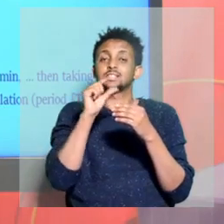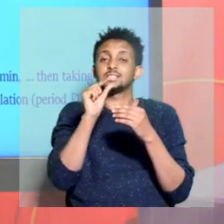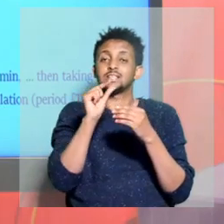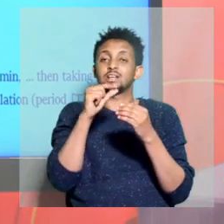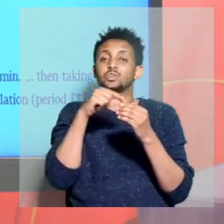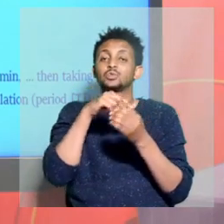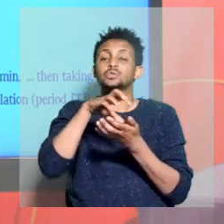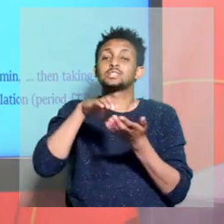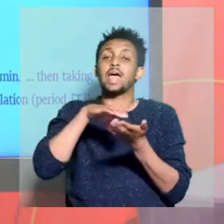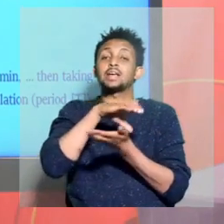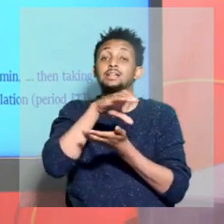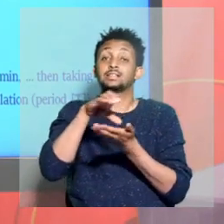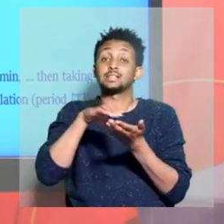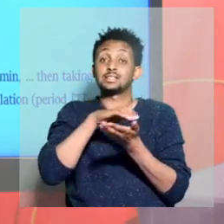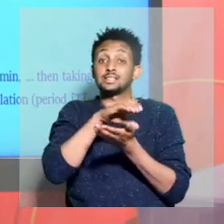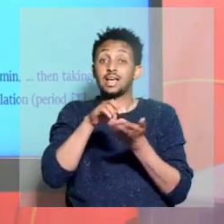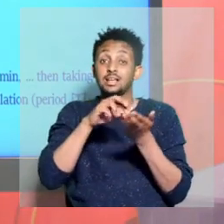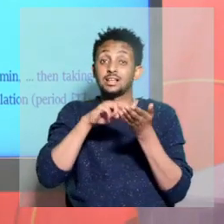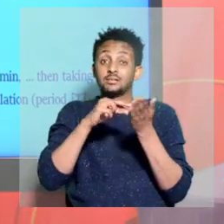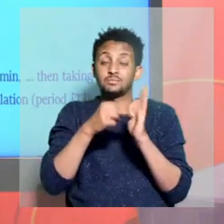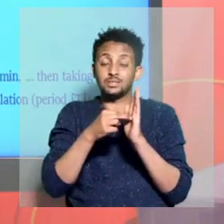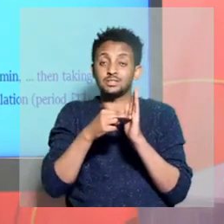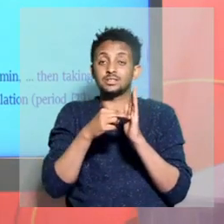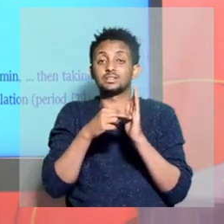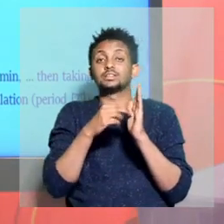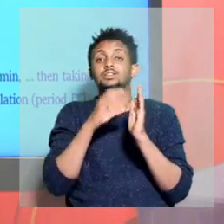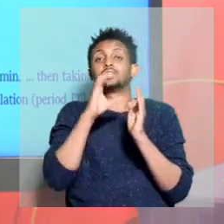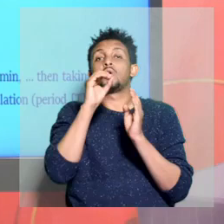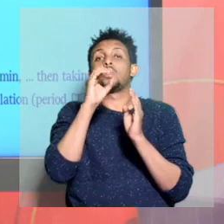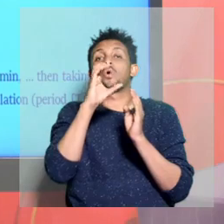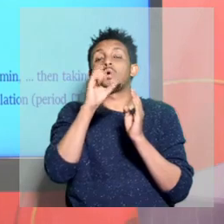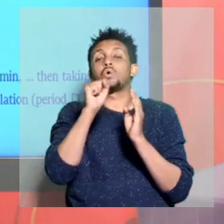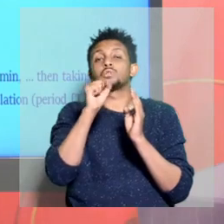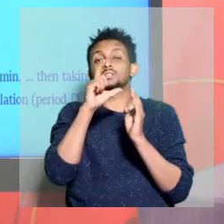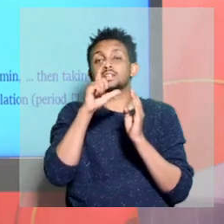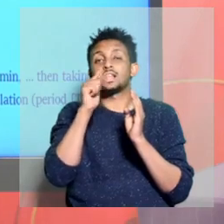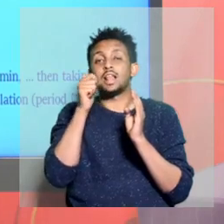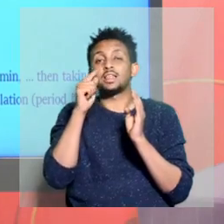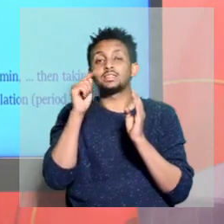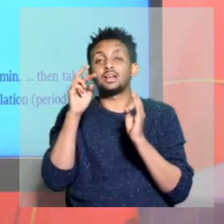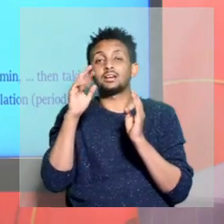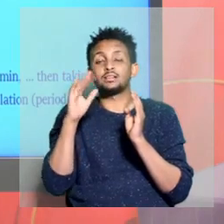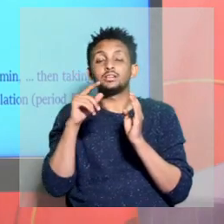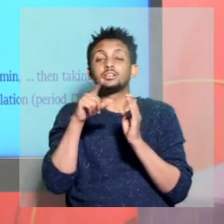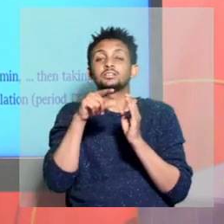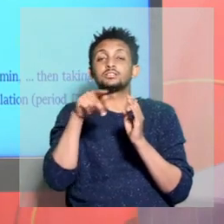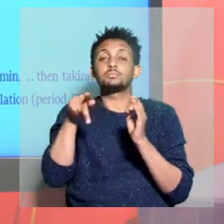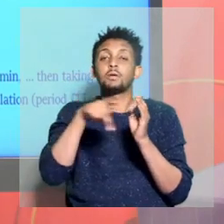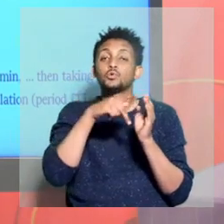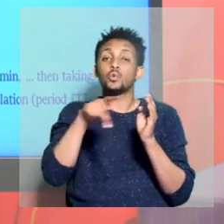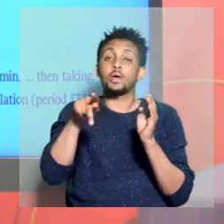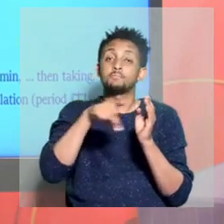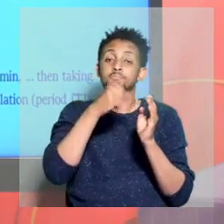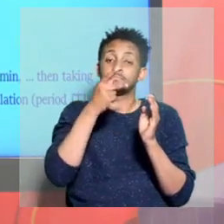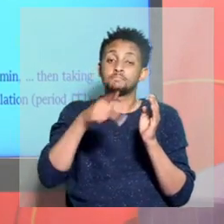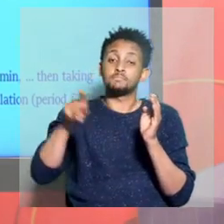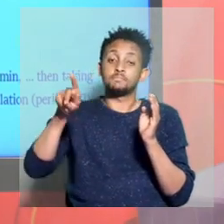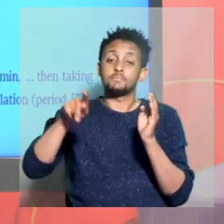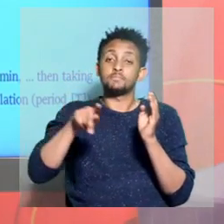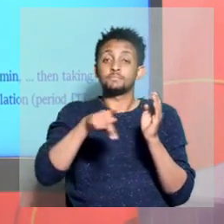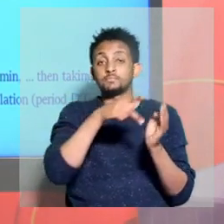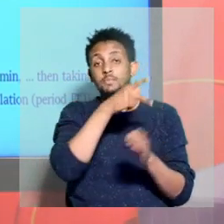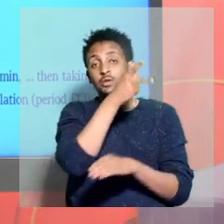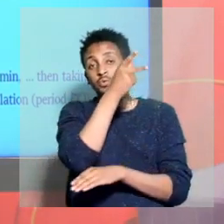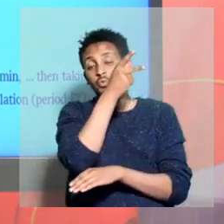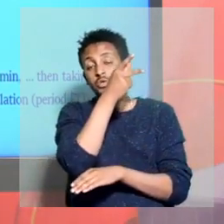be cycle. Okay, cycle means complete trip of oscillator. For example, here we have a pendulum. If I release it from here, it